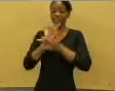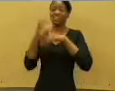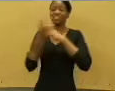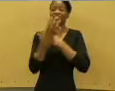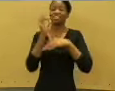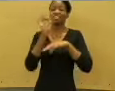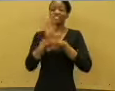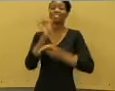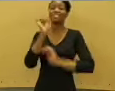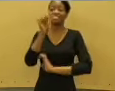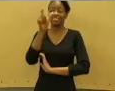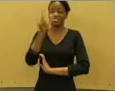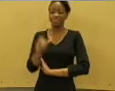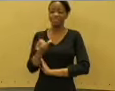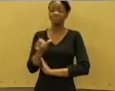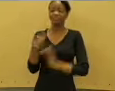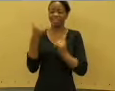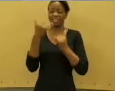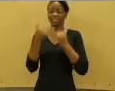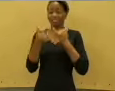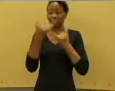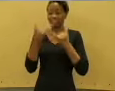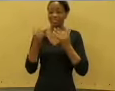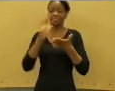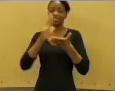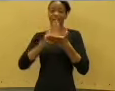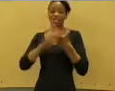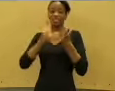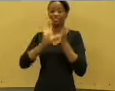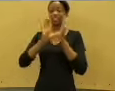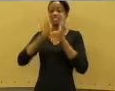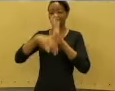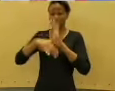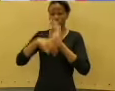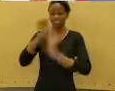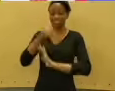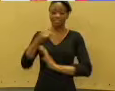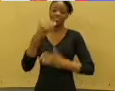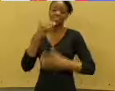sharing about sex and disability. Thank you so much, Leti.